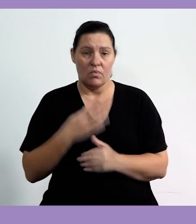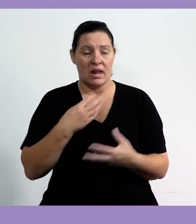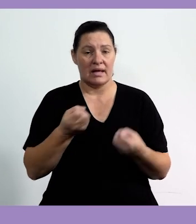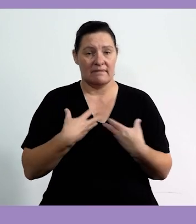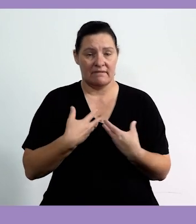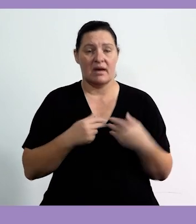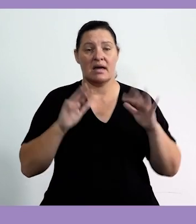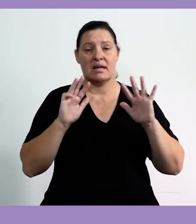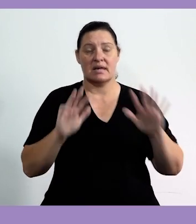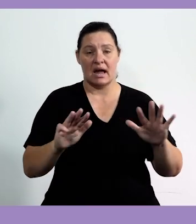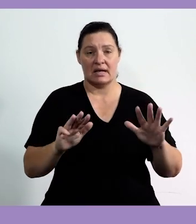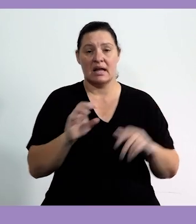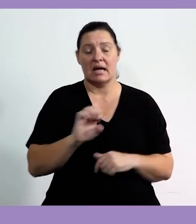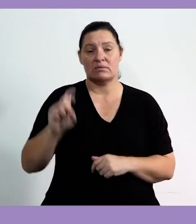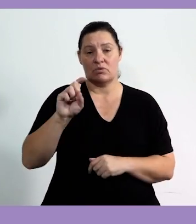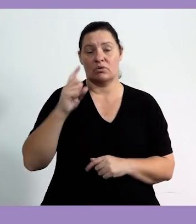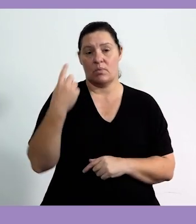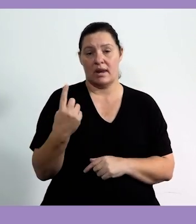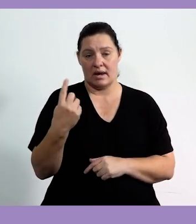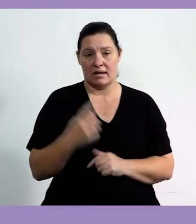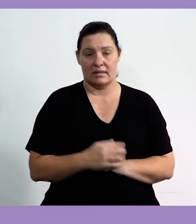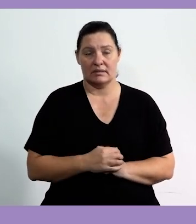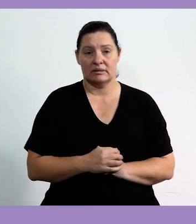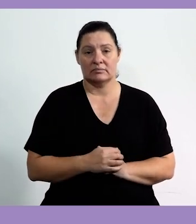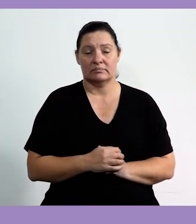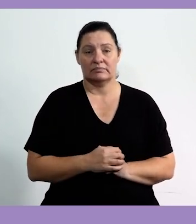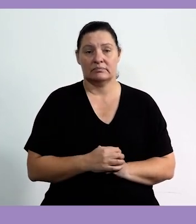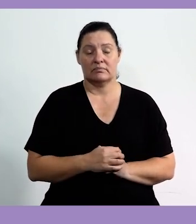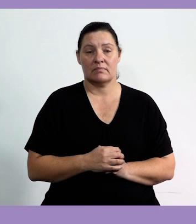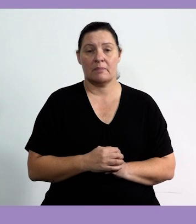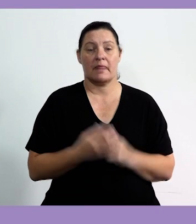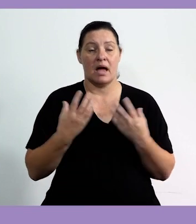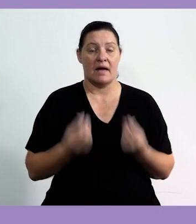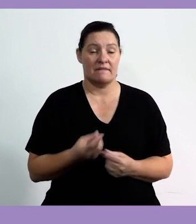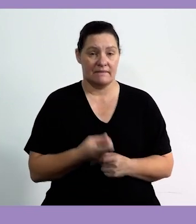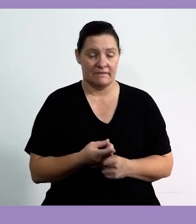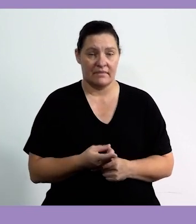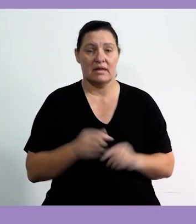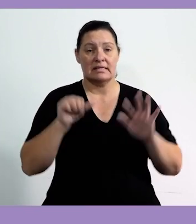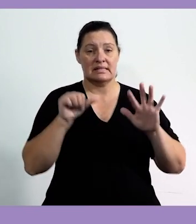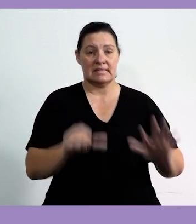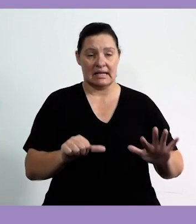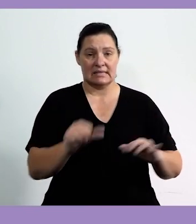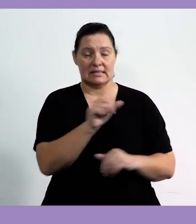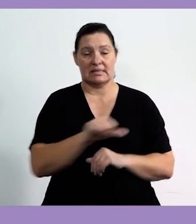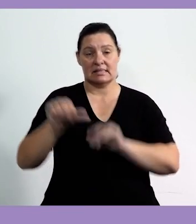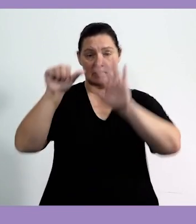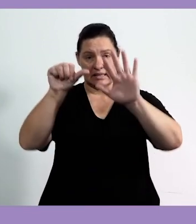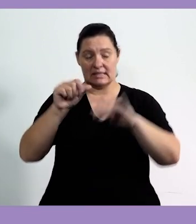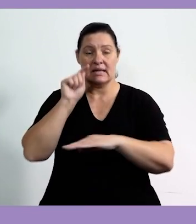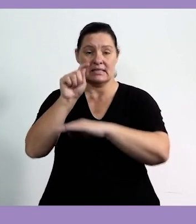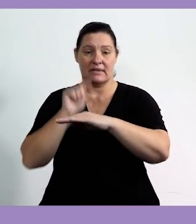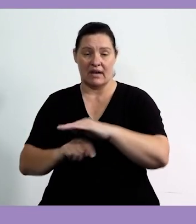will give us 9 to the exponent 1. Then we have 6 to the exponent